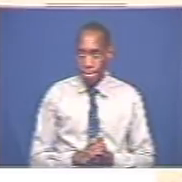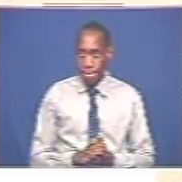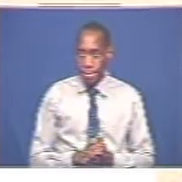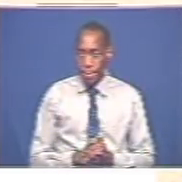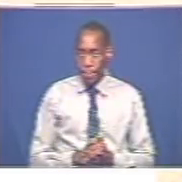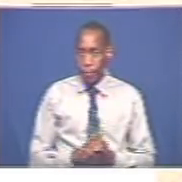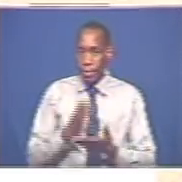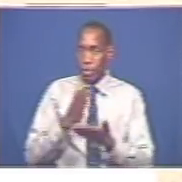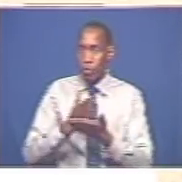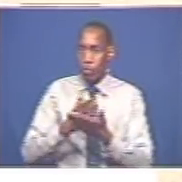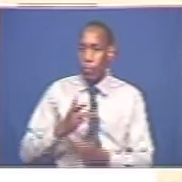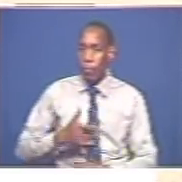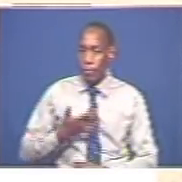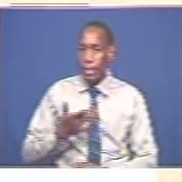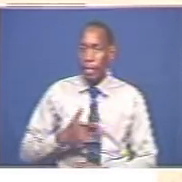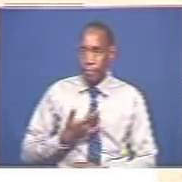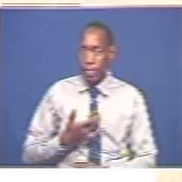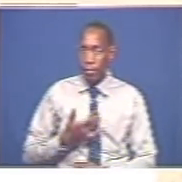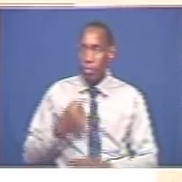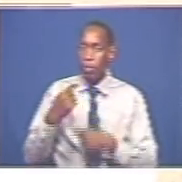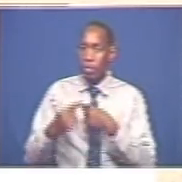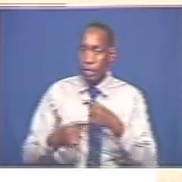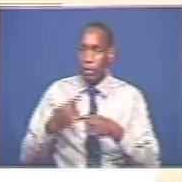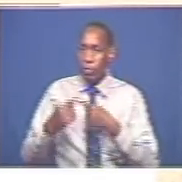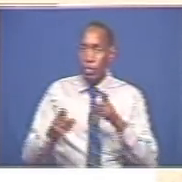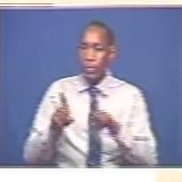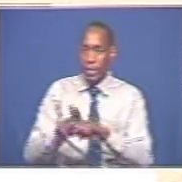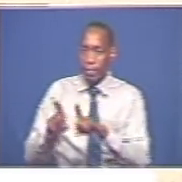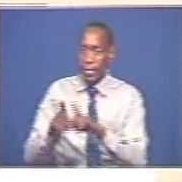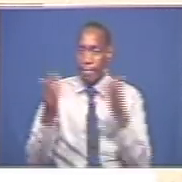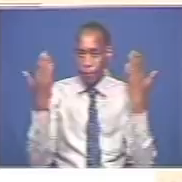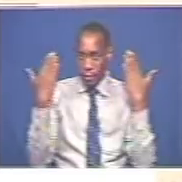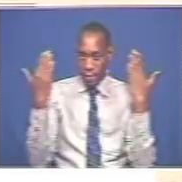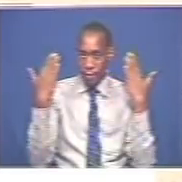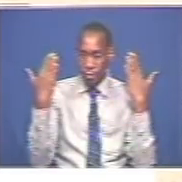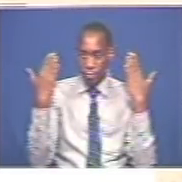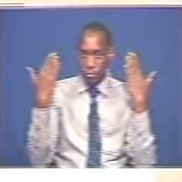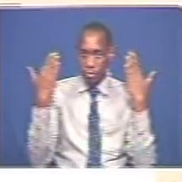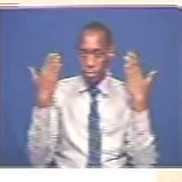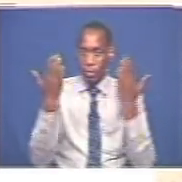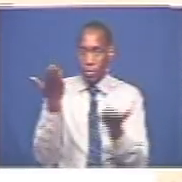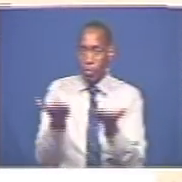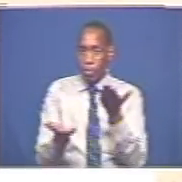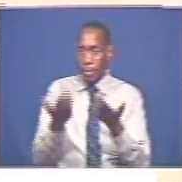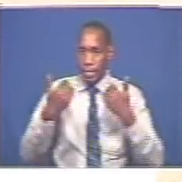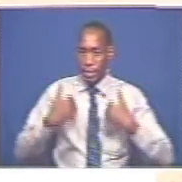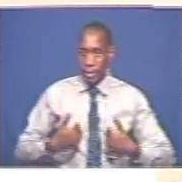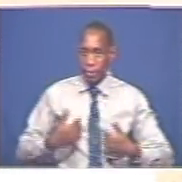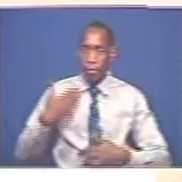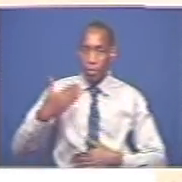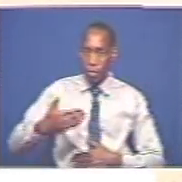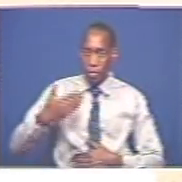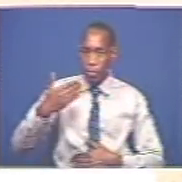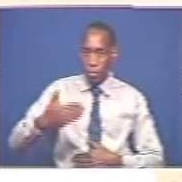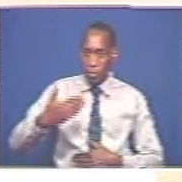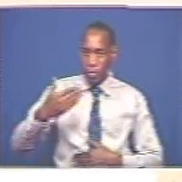you feel like, I wish I could continue being like this. Yes. Mm-hmm. Forever. Mm-hmm. And you compare yourself back and forth.